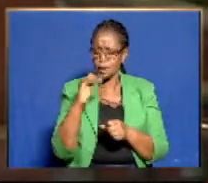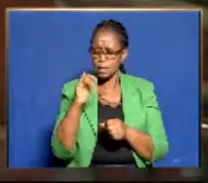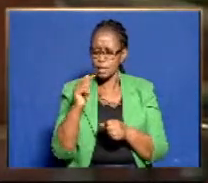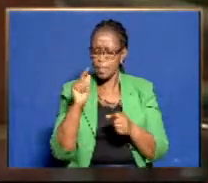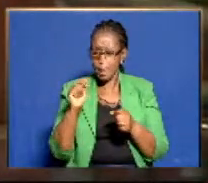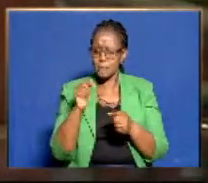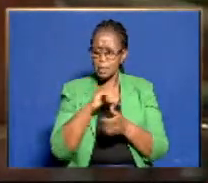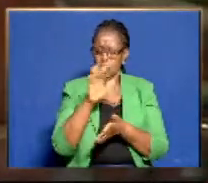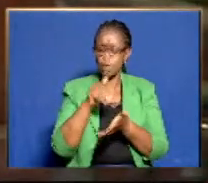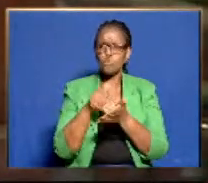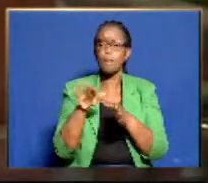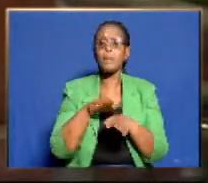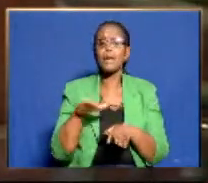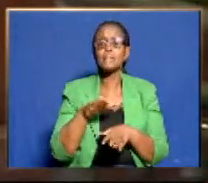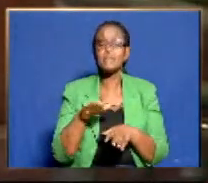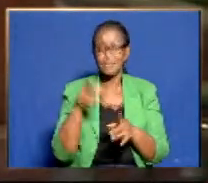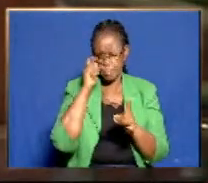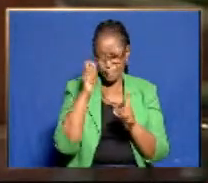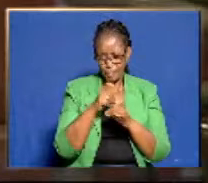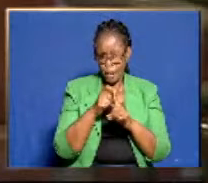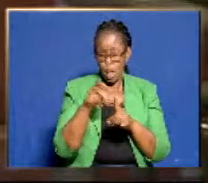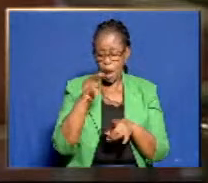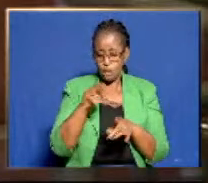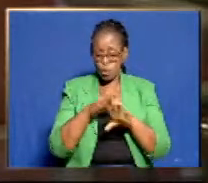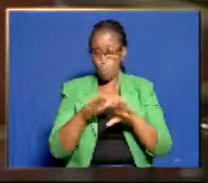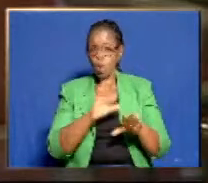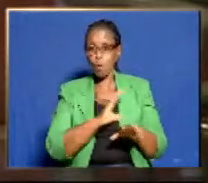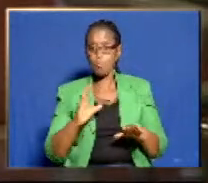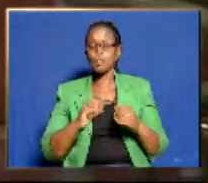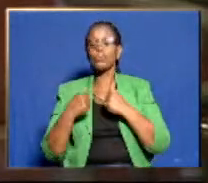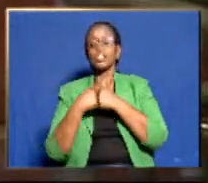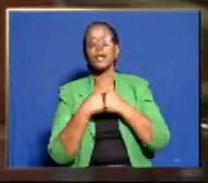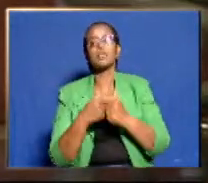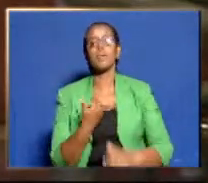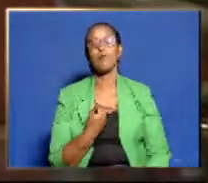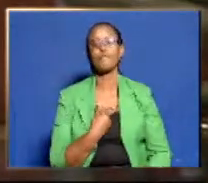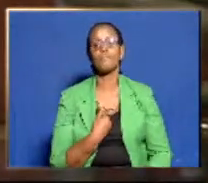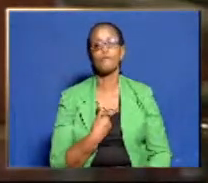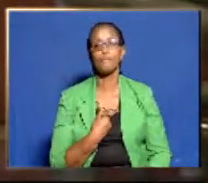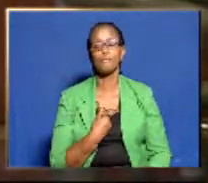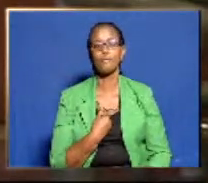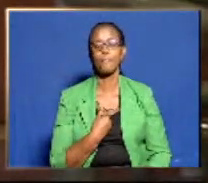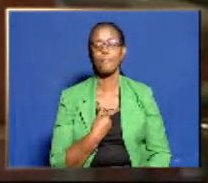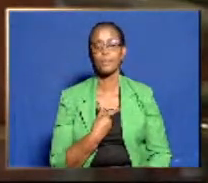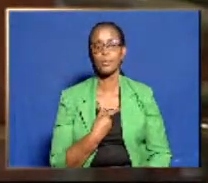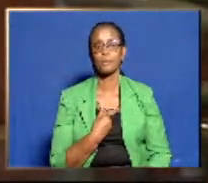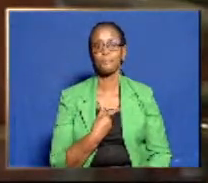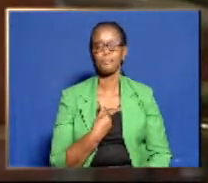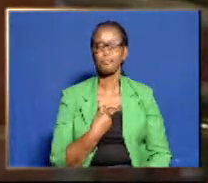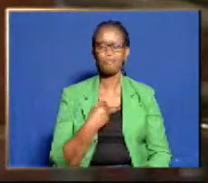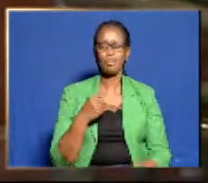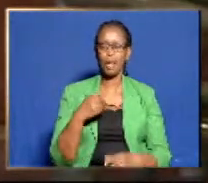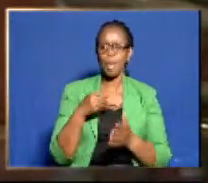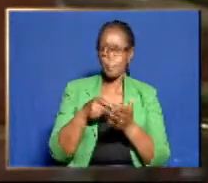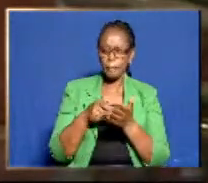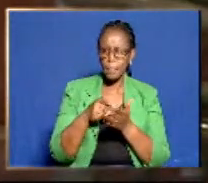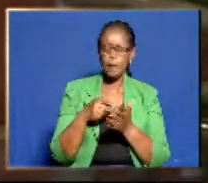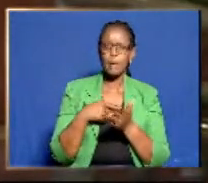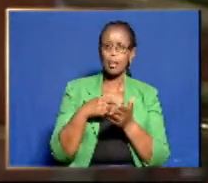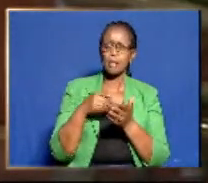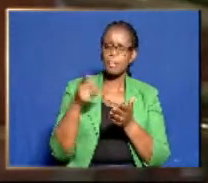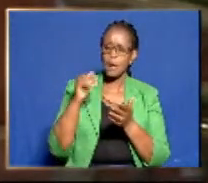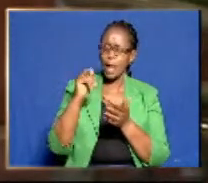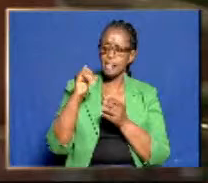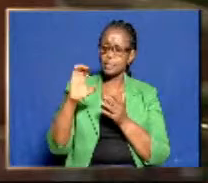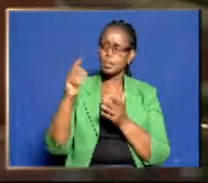Majorly, the National Land Commission has a challenge with the purchasing of ICT, dealing with ICT